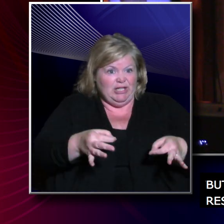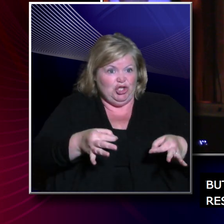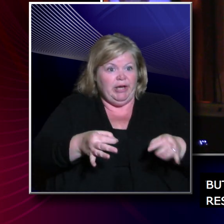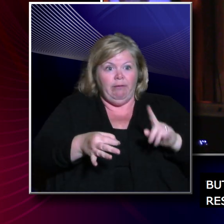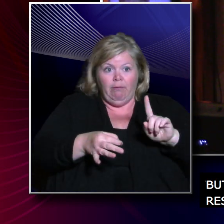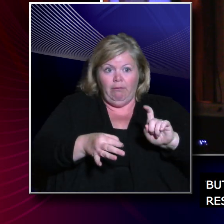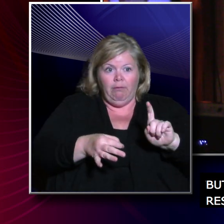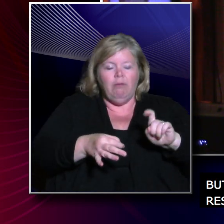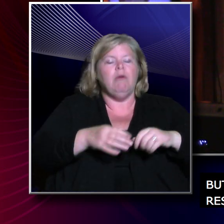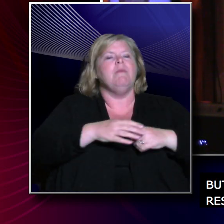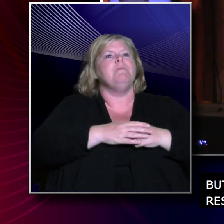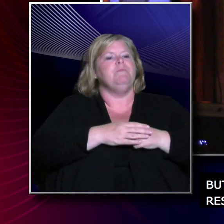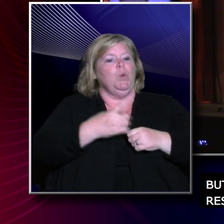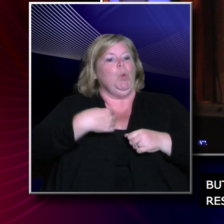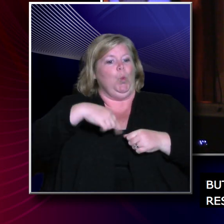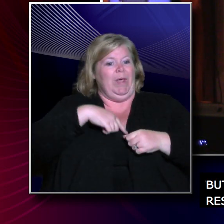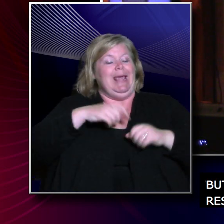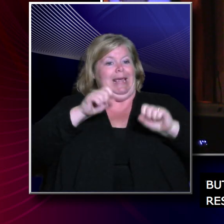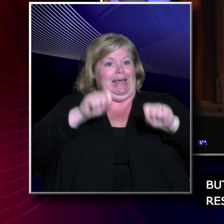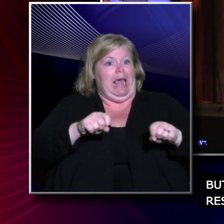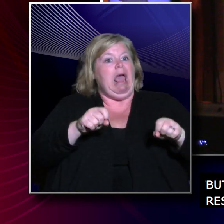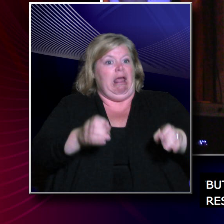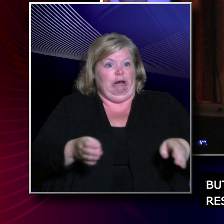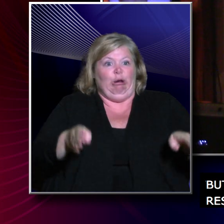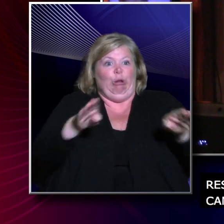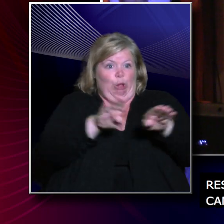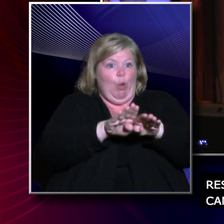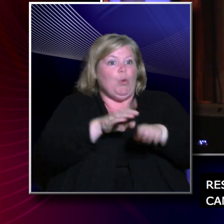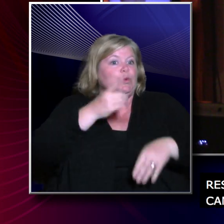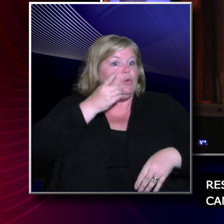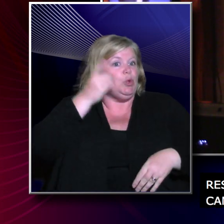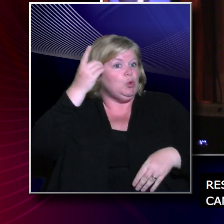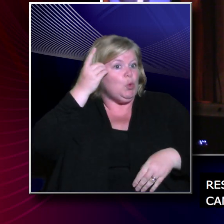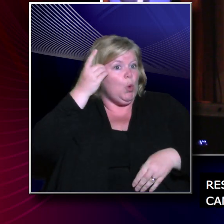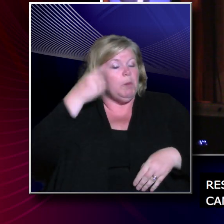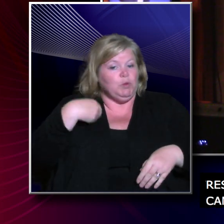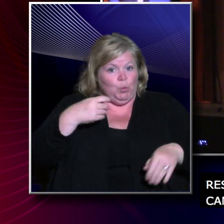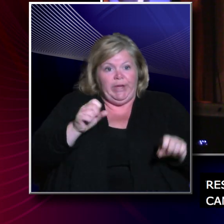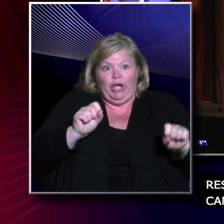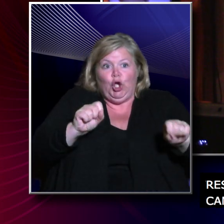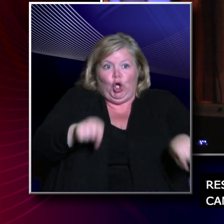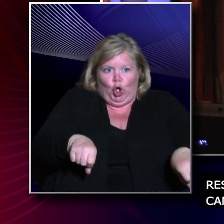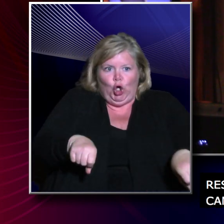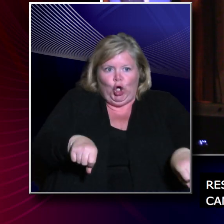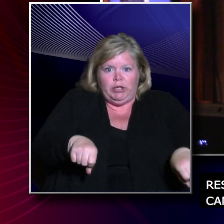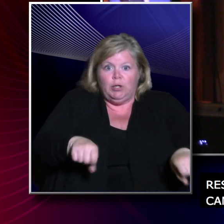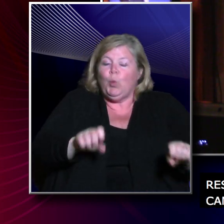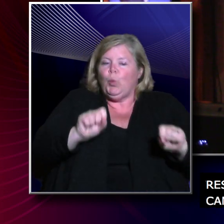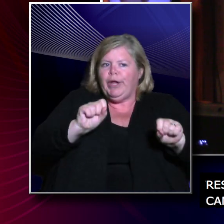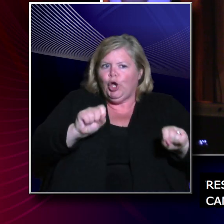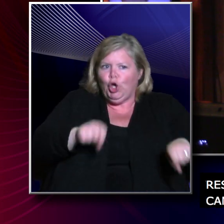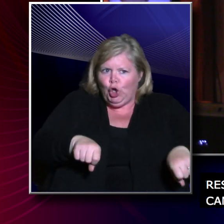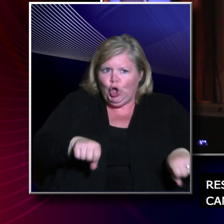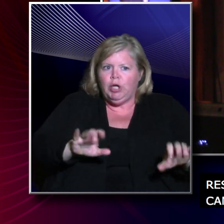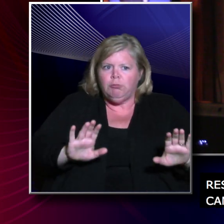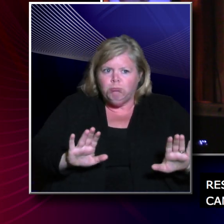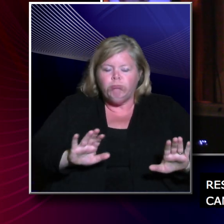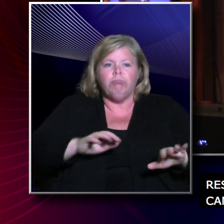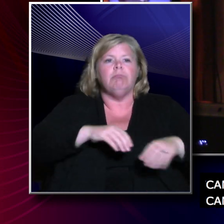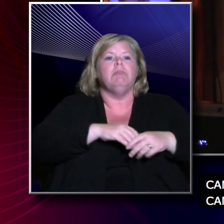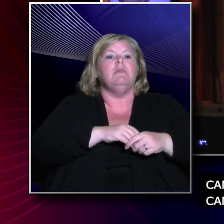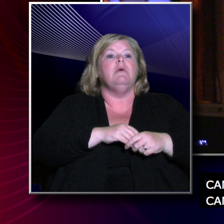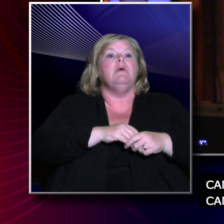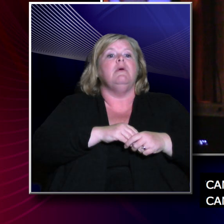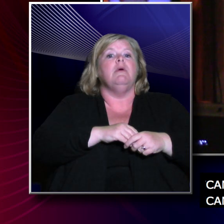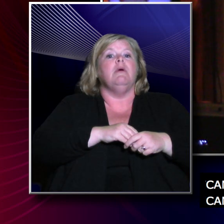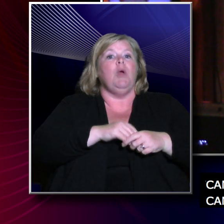we can close the dorms. Absolutely. It's doable. We can, once